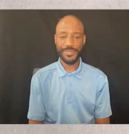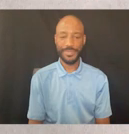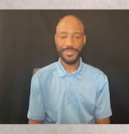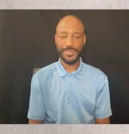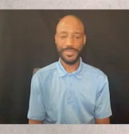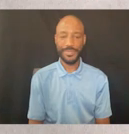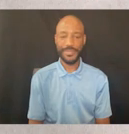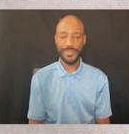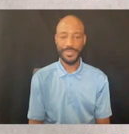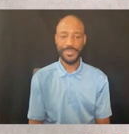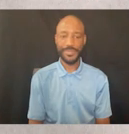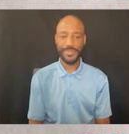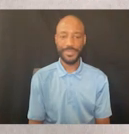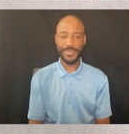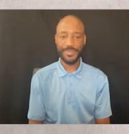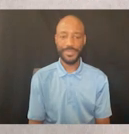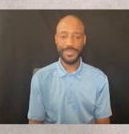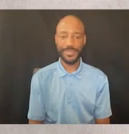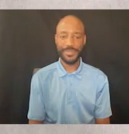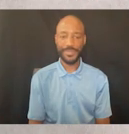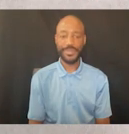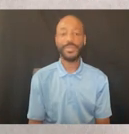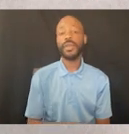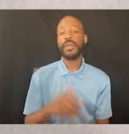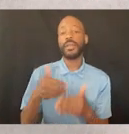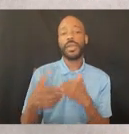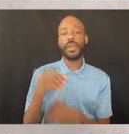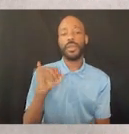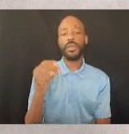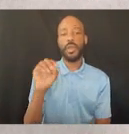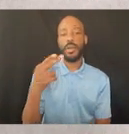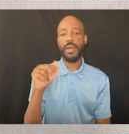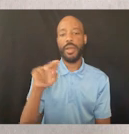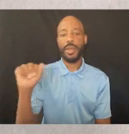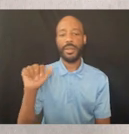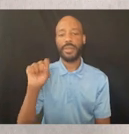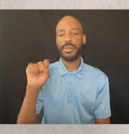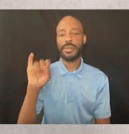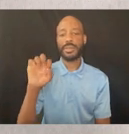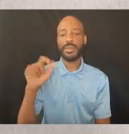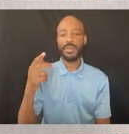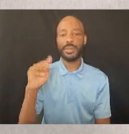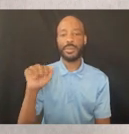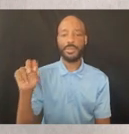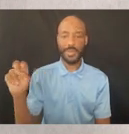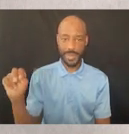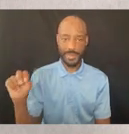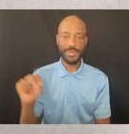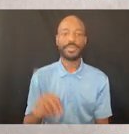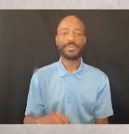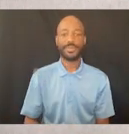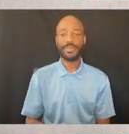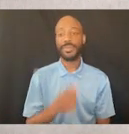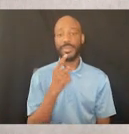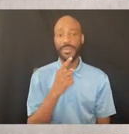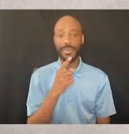Thank you. Our next artist is Johanna Siegmann. The piece is Talismans from 2023. It is digital